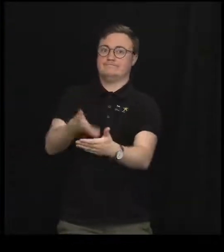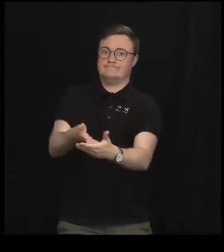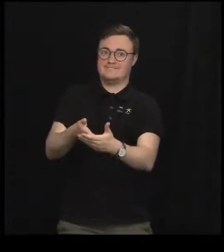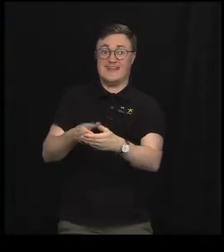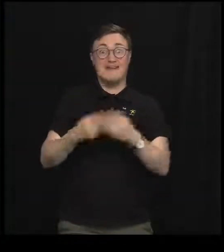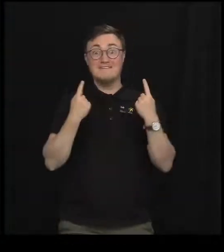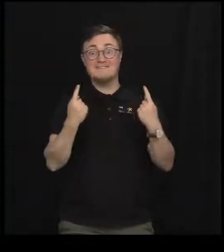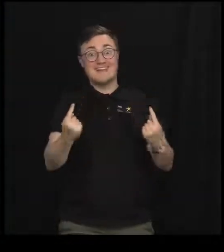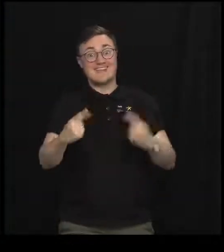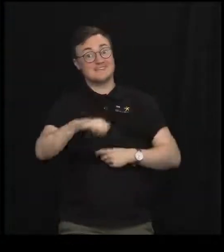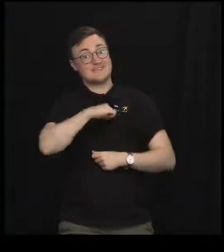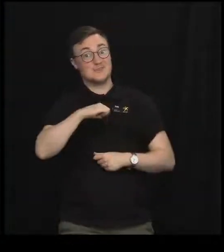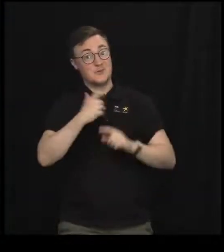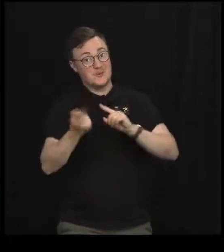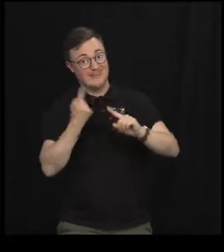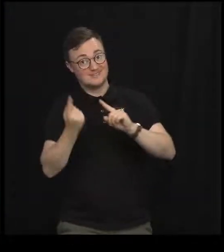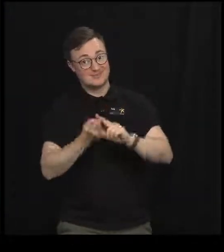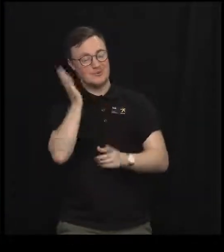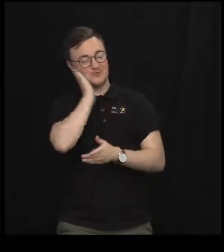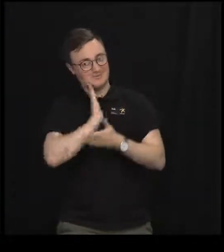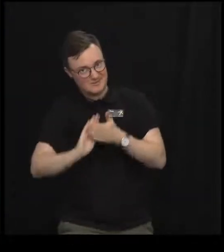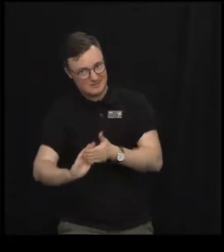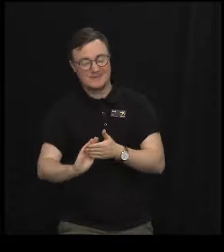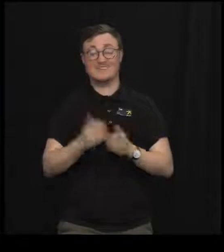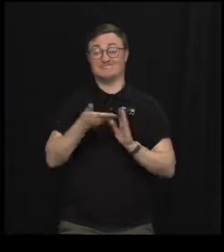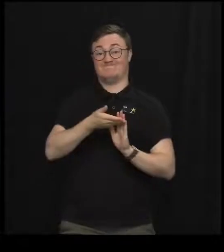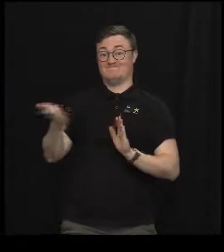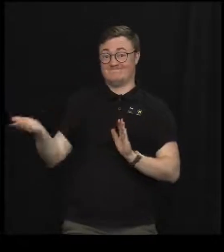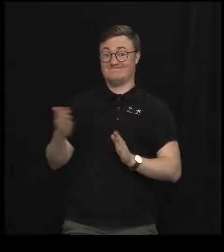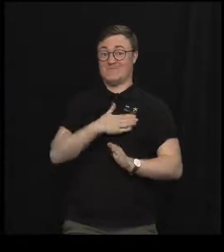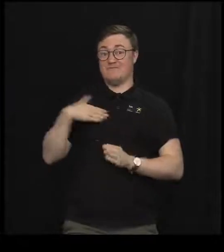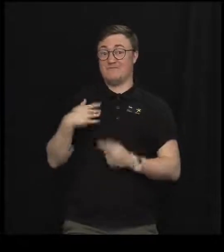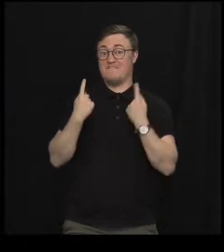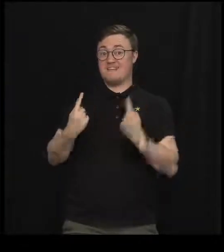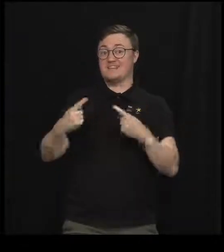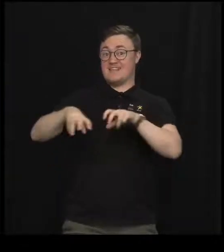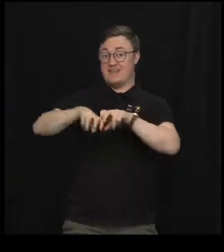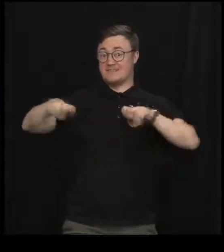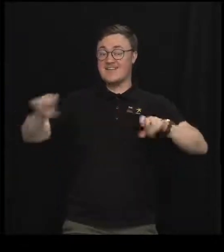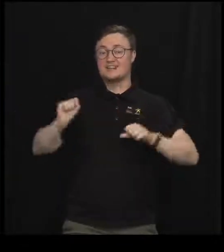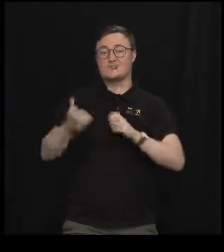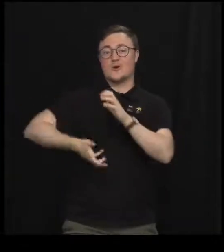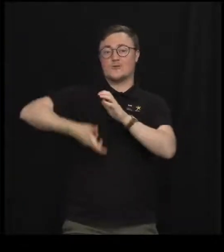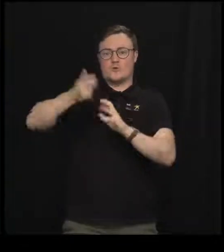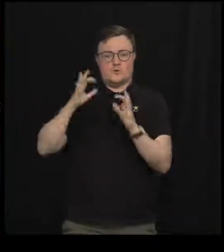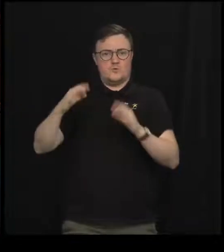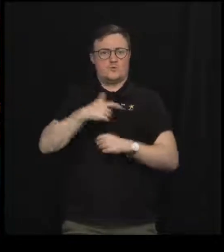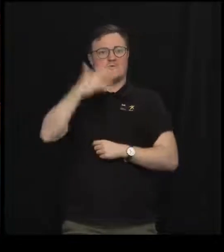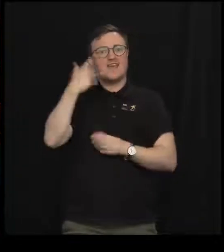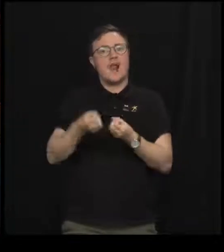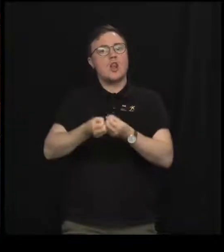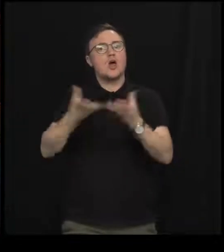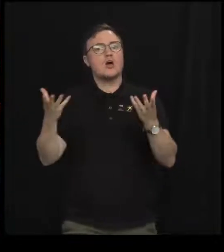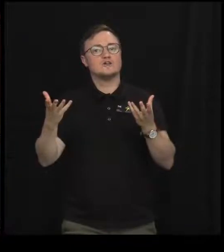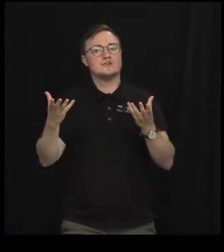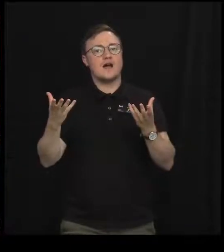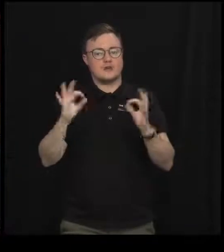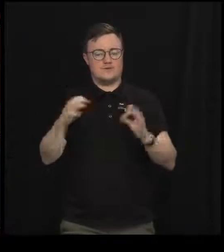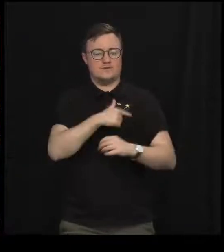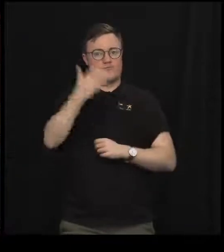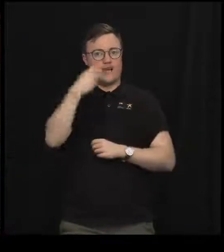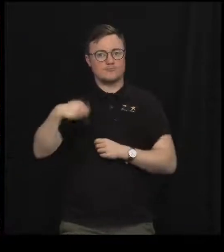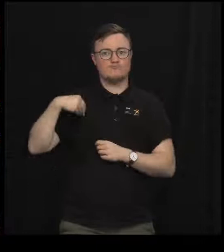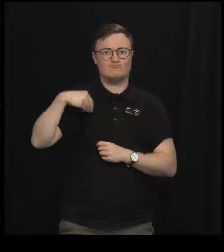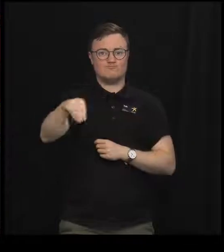note, we're here today with this distinguished panel actually to see what it will take to get out of this and what can we do? Can